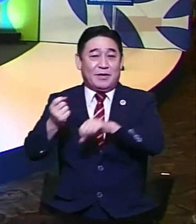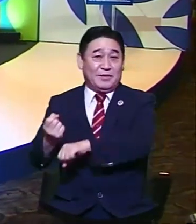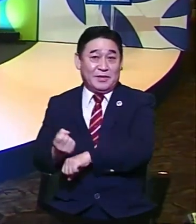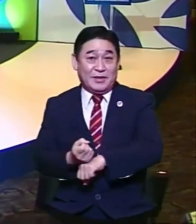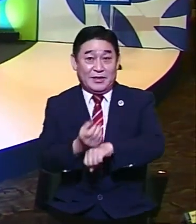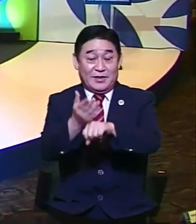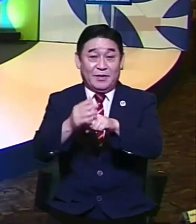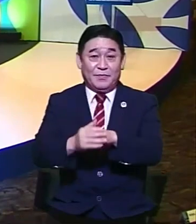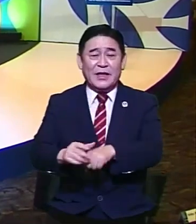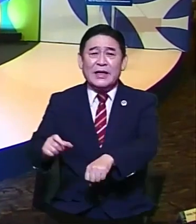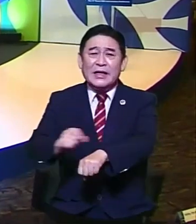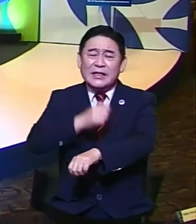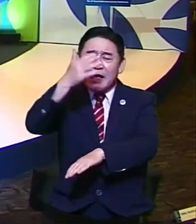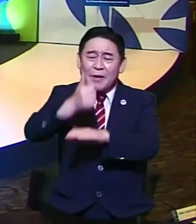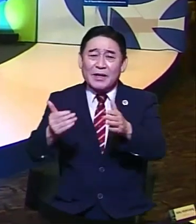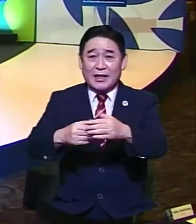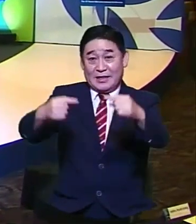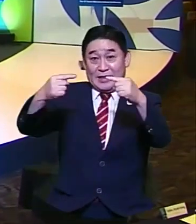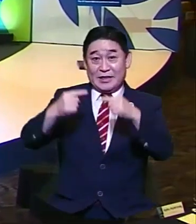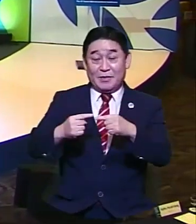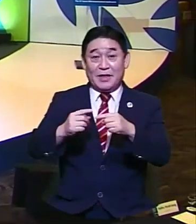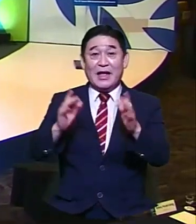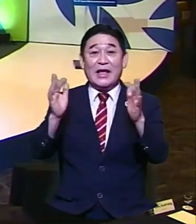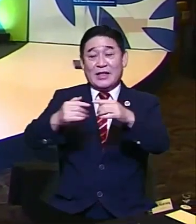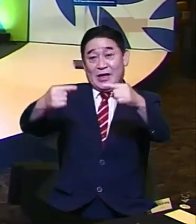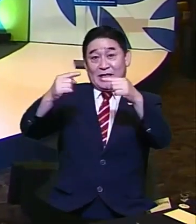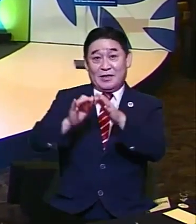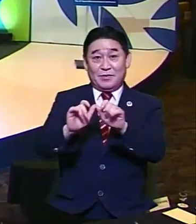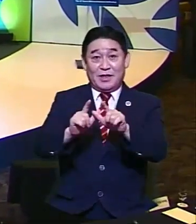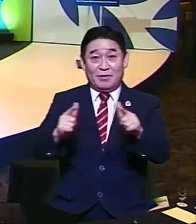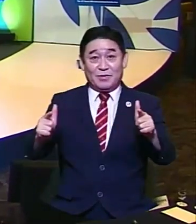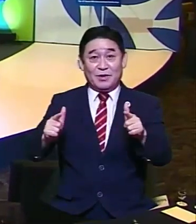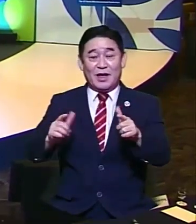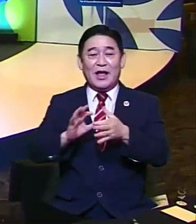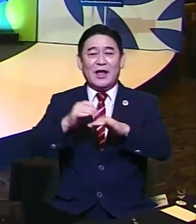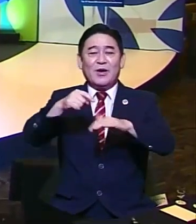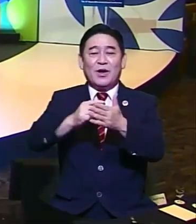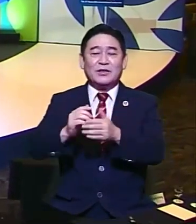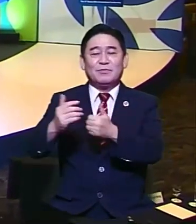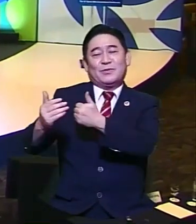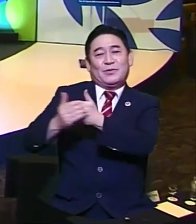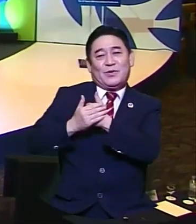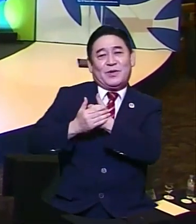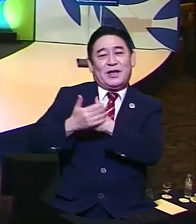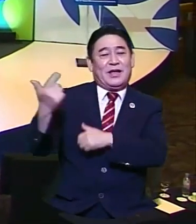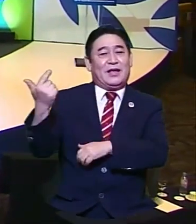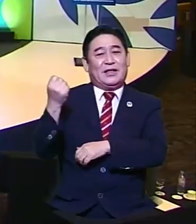with us the whole time, for all of your support and participation. Thank you.